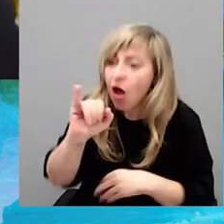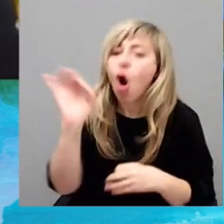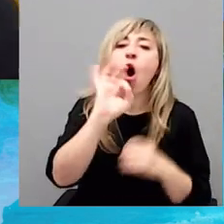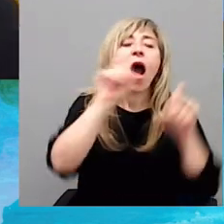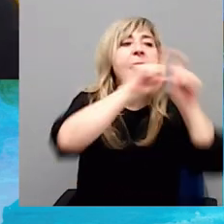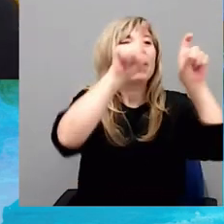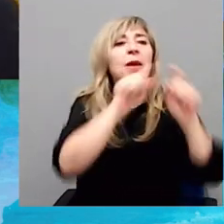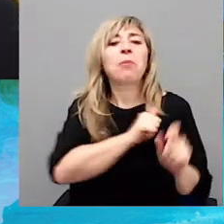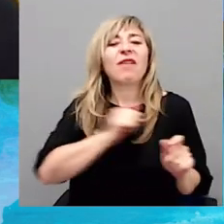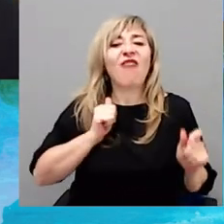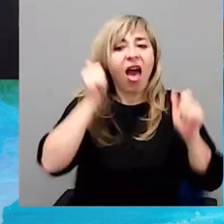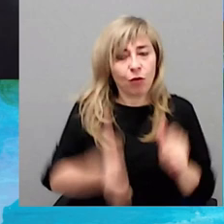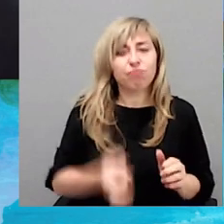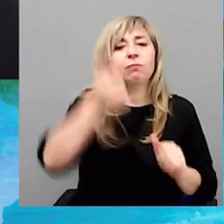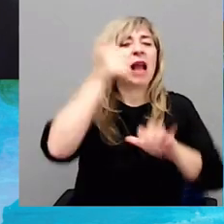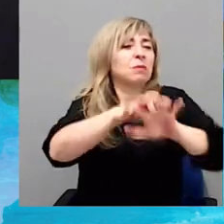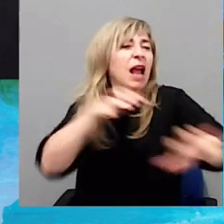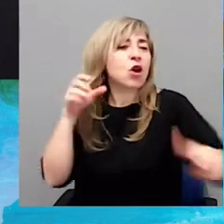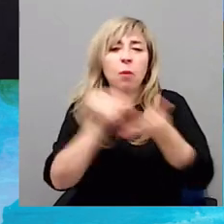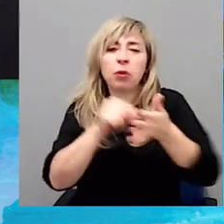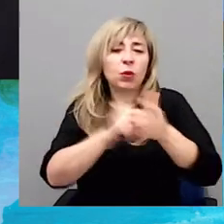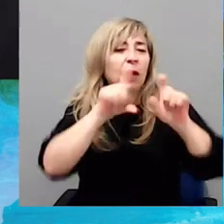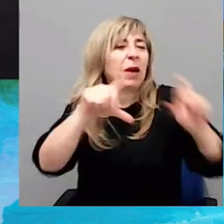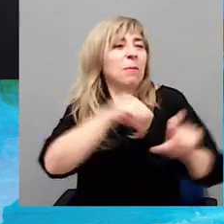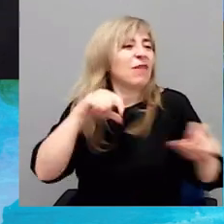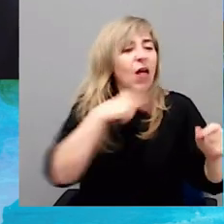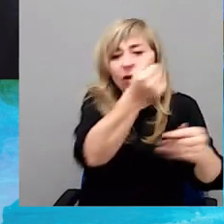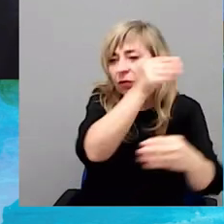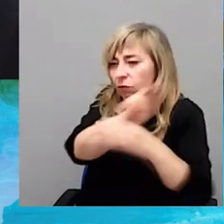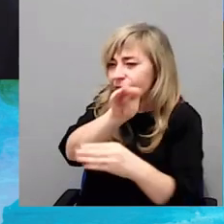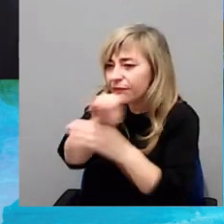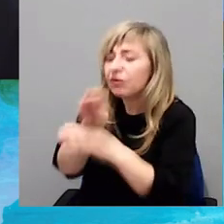or private companies?